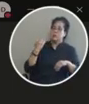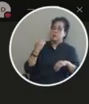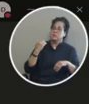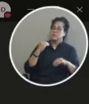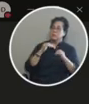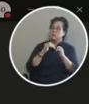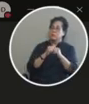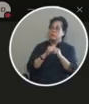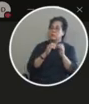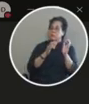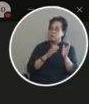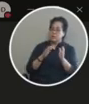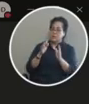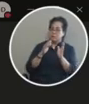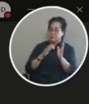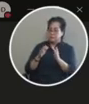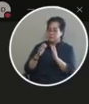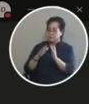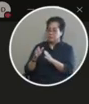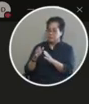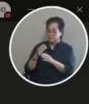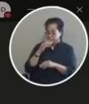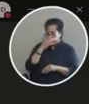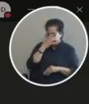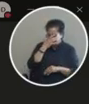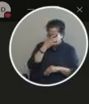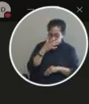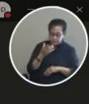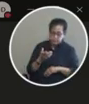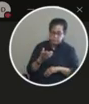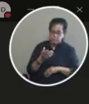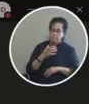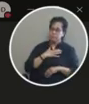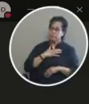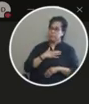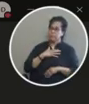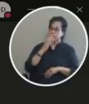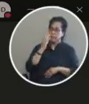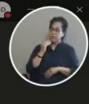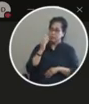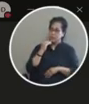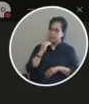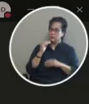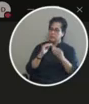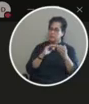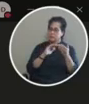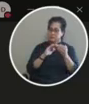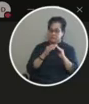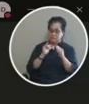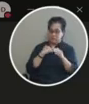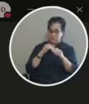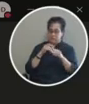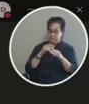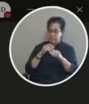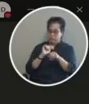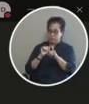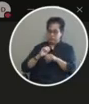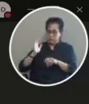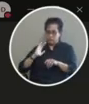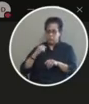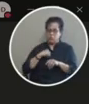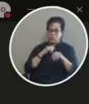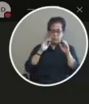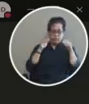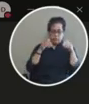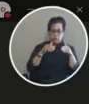about in the past in terms of the planning that was done. My experience and in the cities that I've managed and the things that we look at, we've been focused